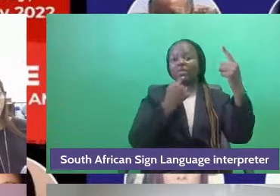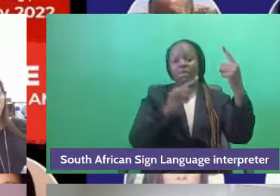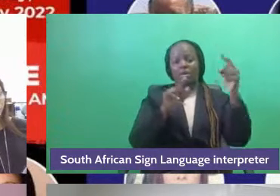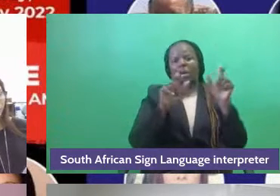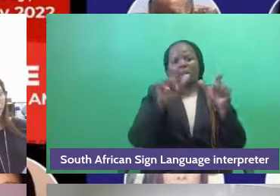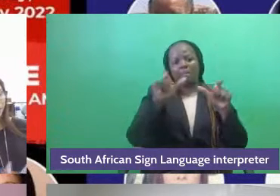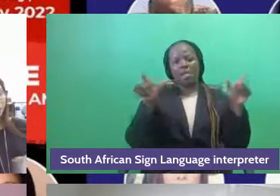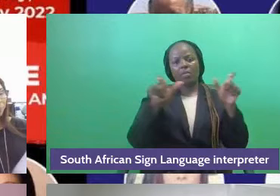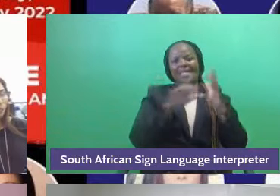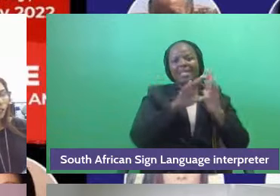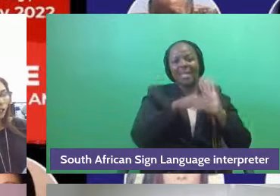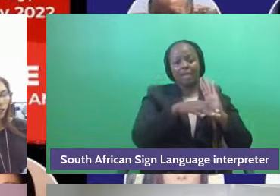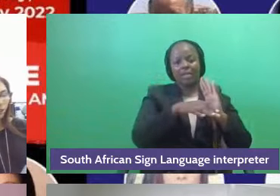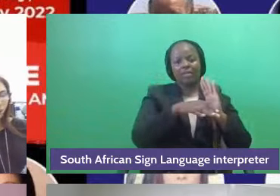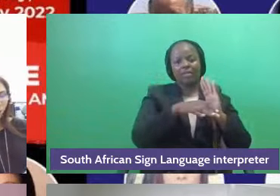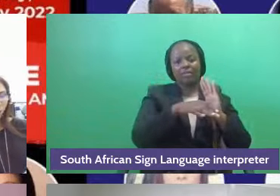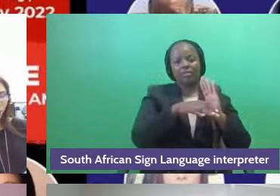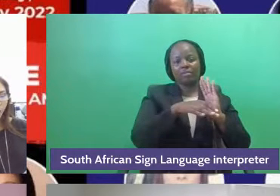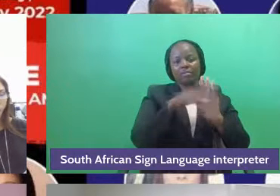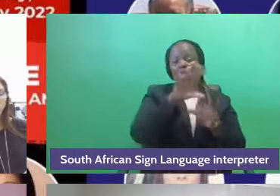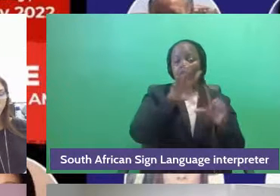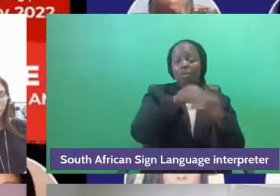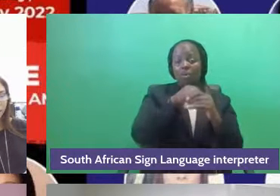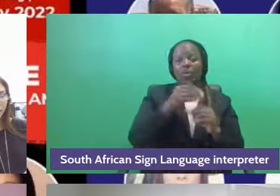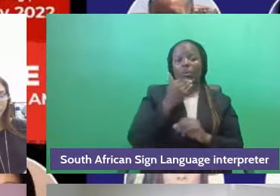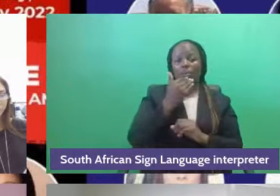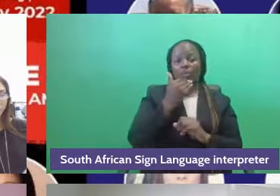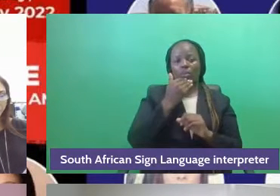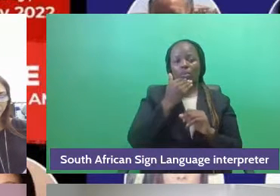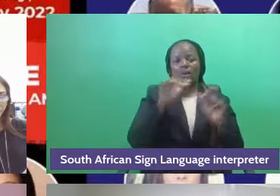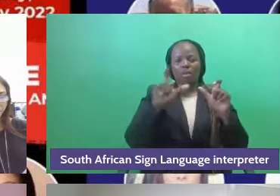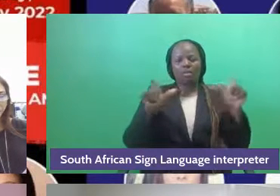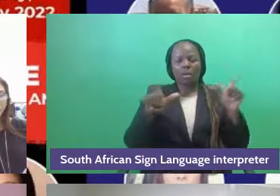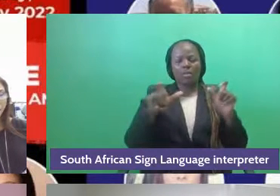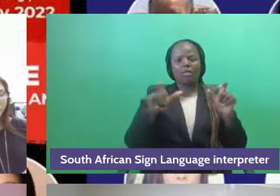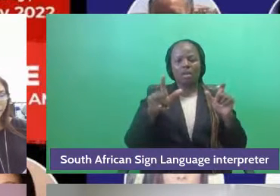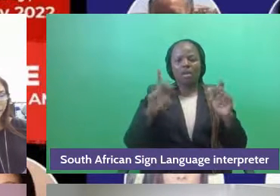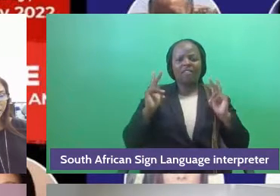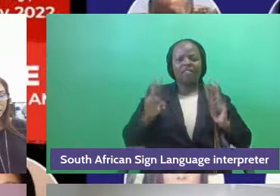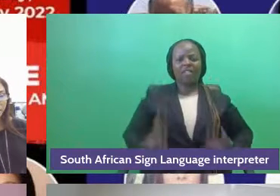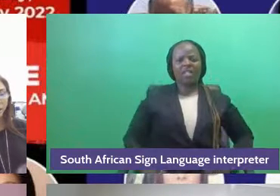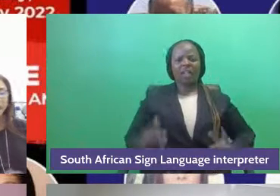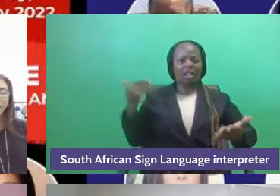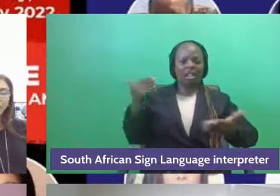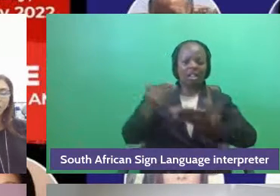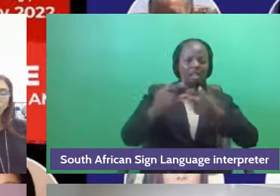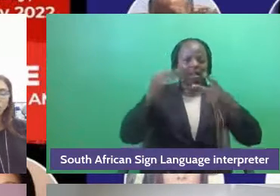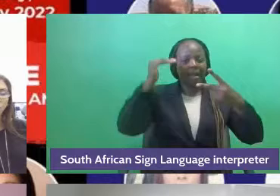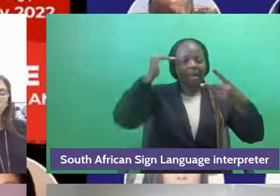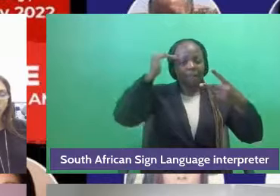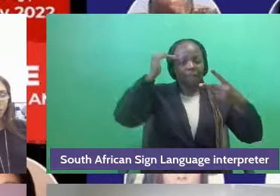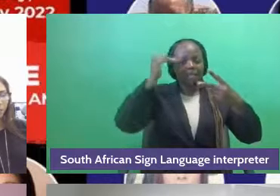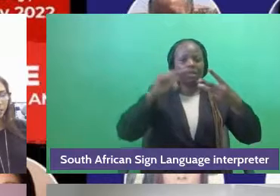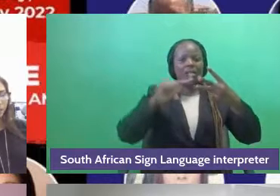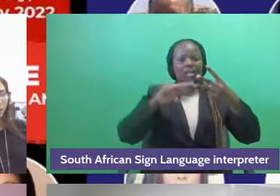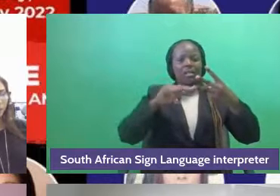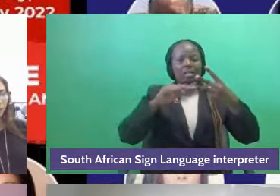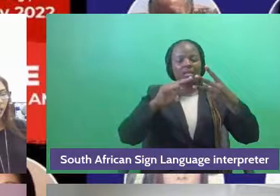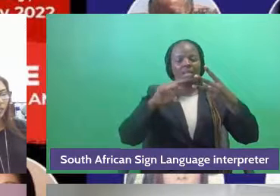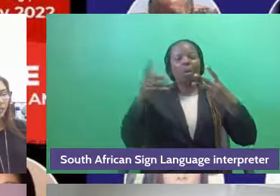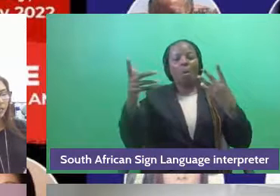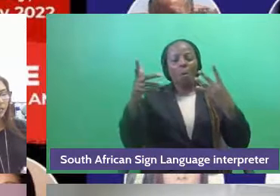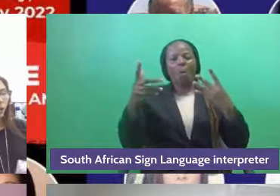with disabilities includes those who have long-term physical, mental, intellectual, or